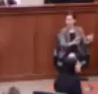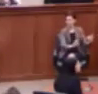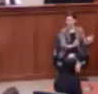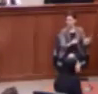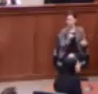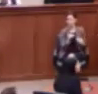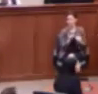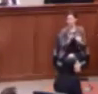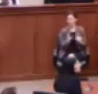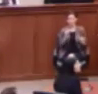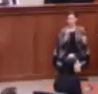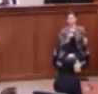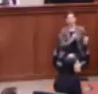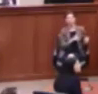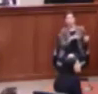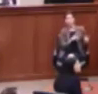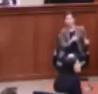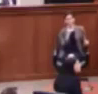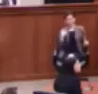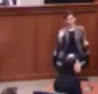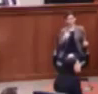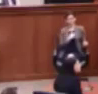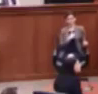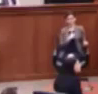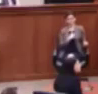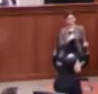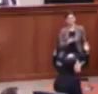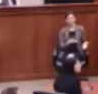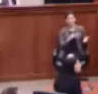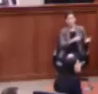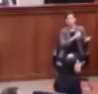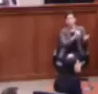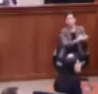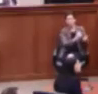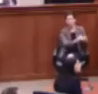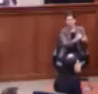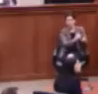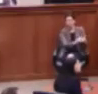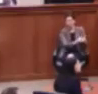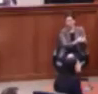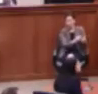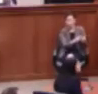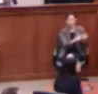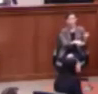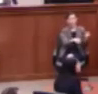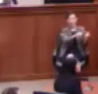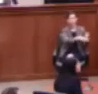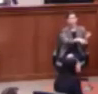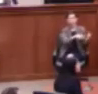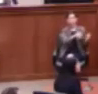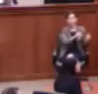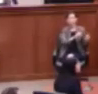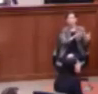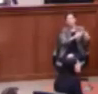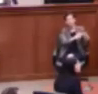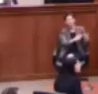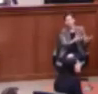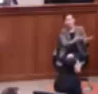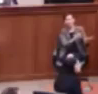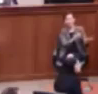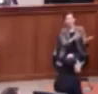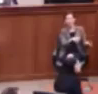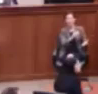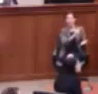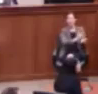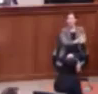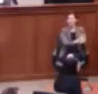for is an opportunity for us to offer support to those in the community and our alumni